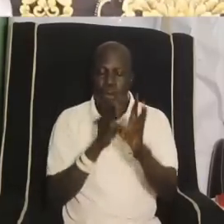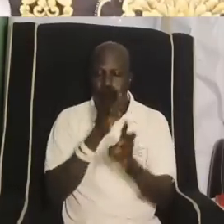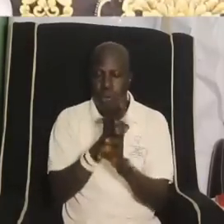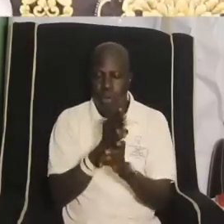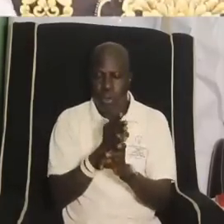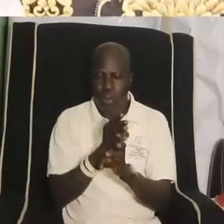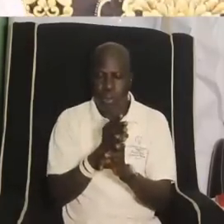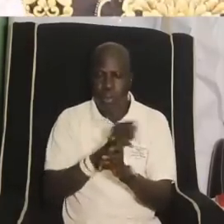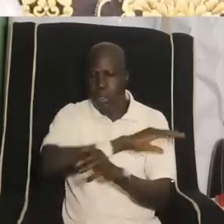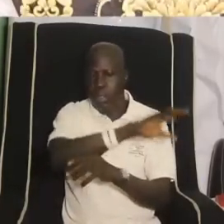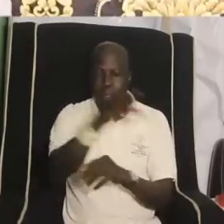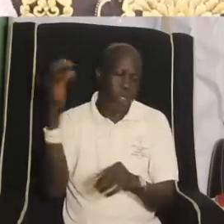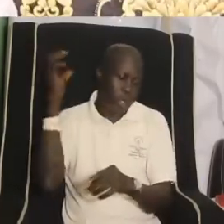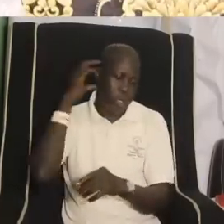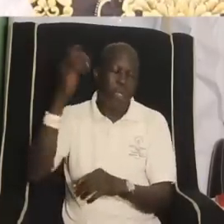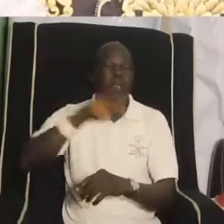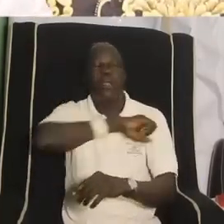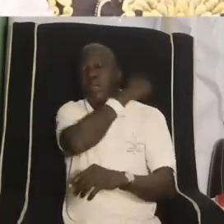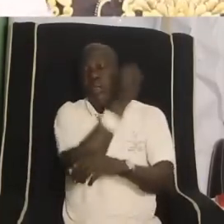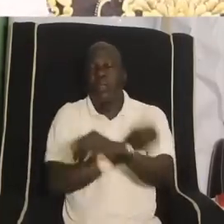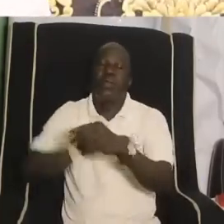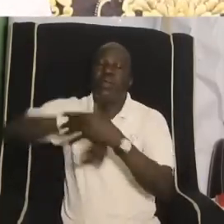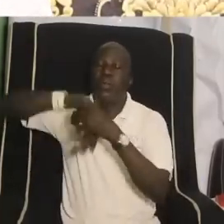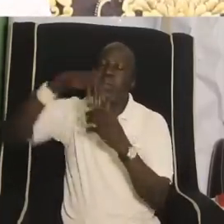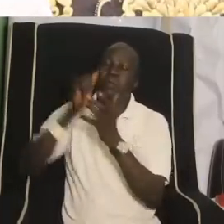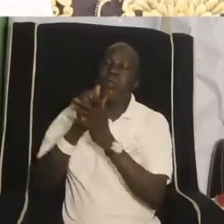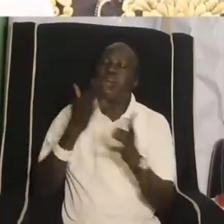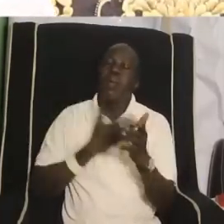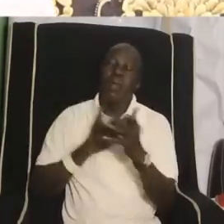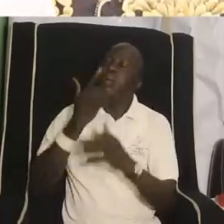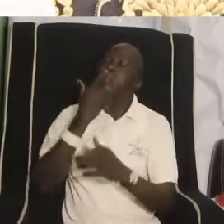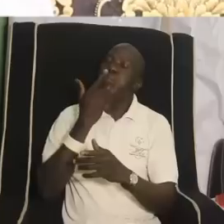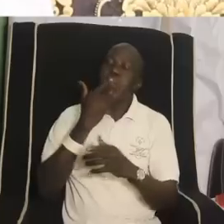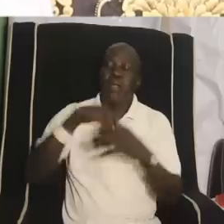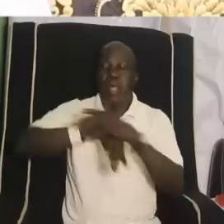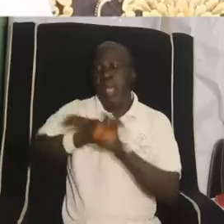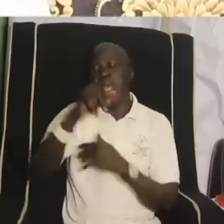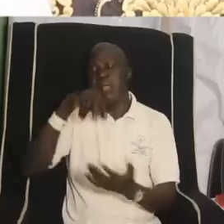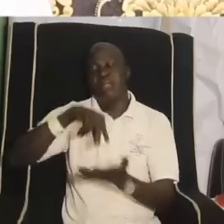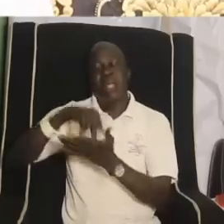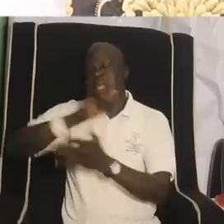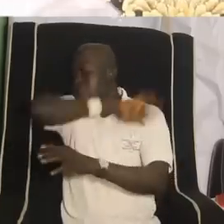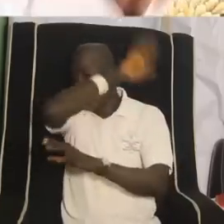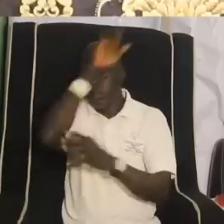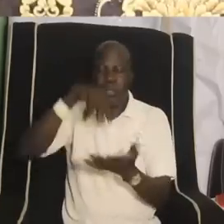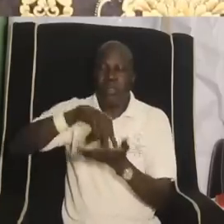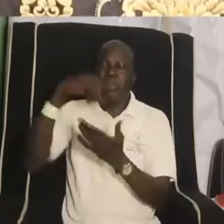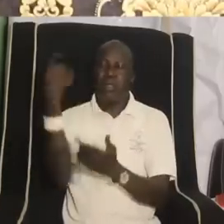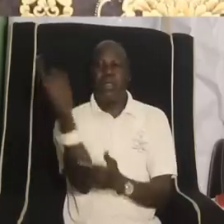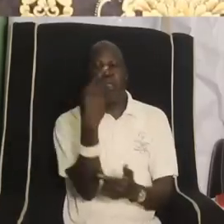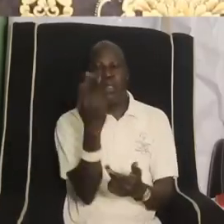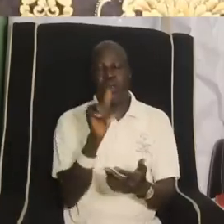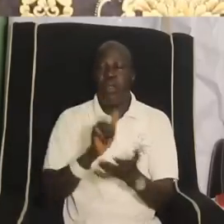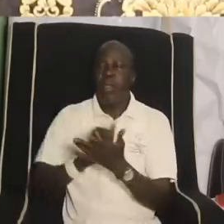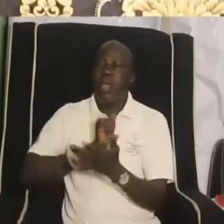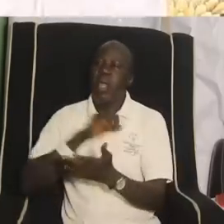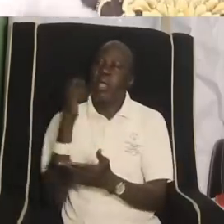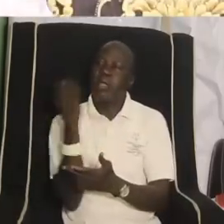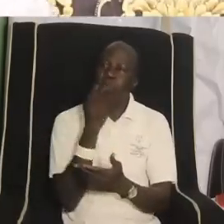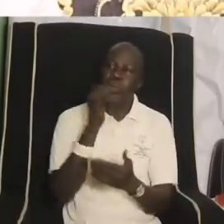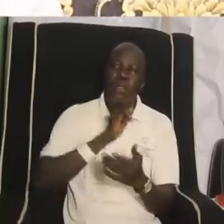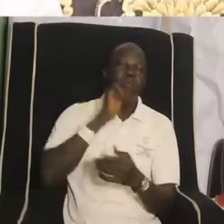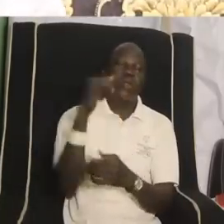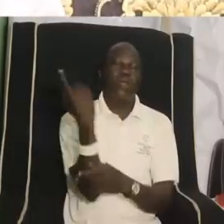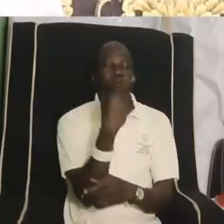all over the world. Let your touch that comes to my mouth. I stand not alone.